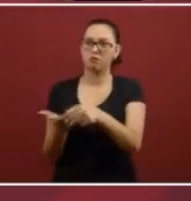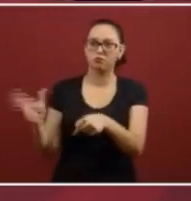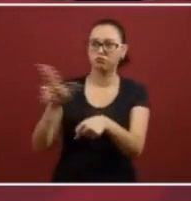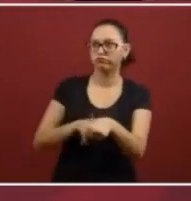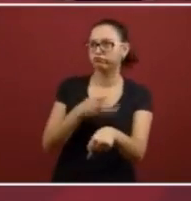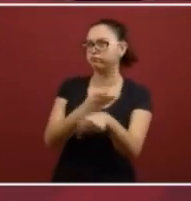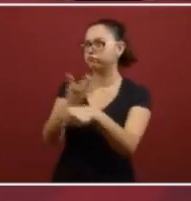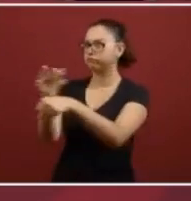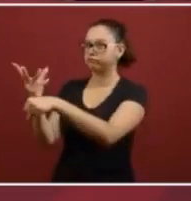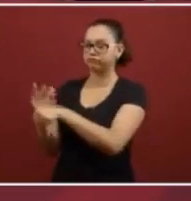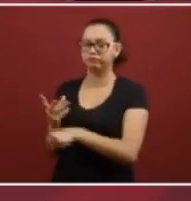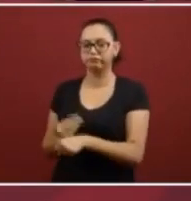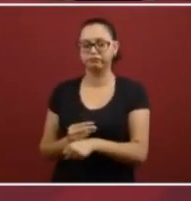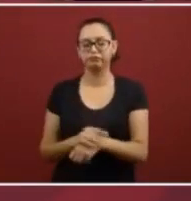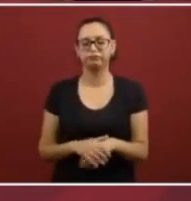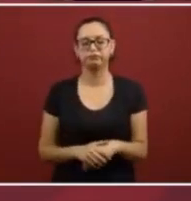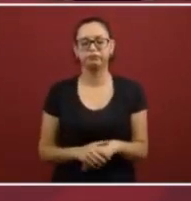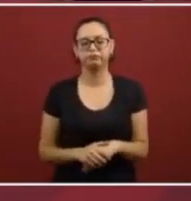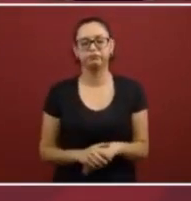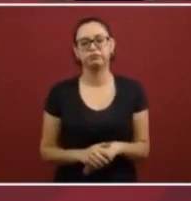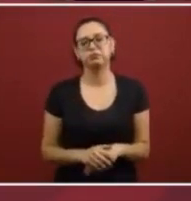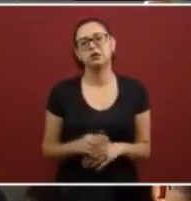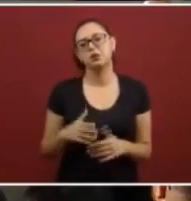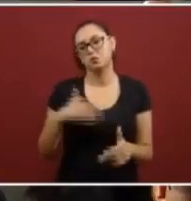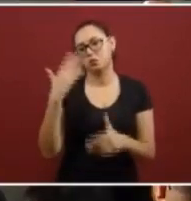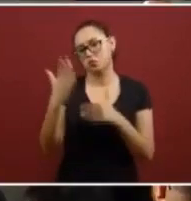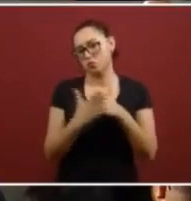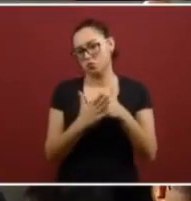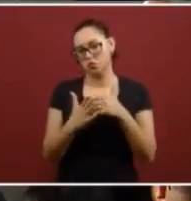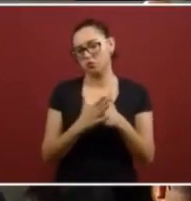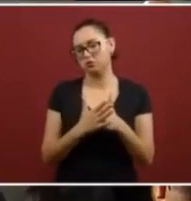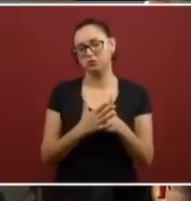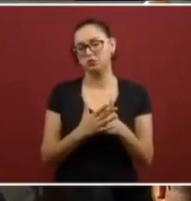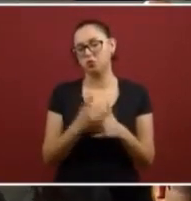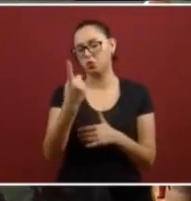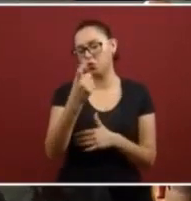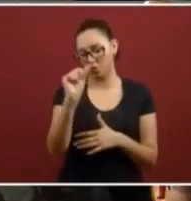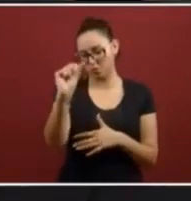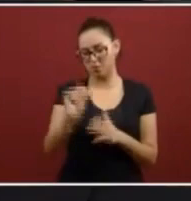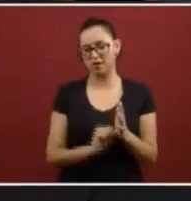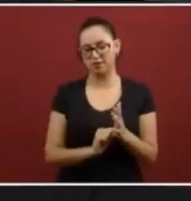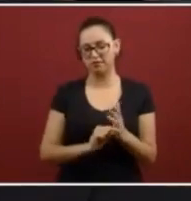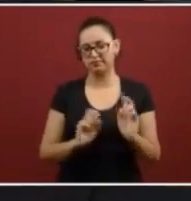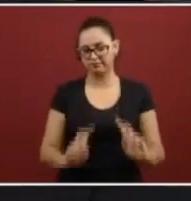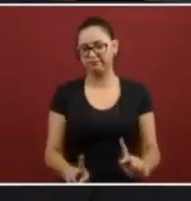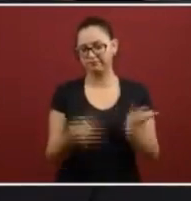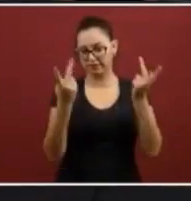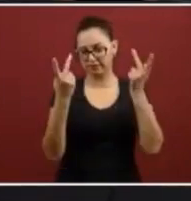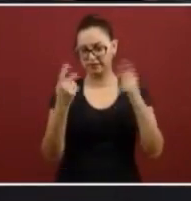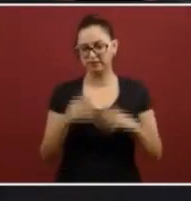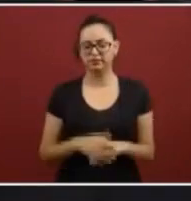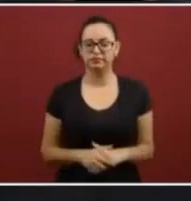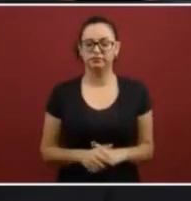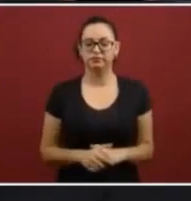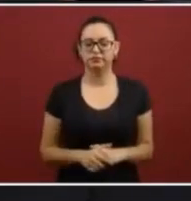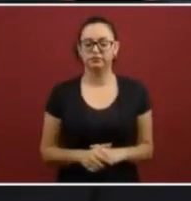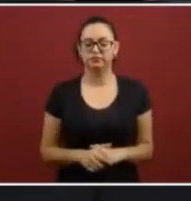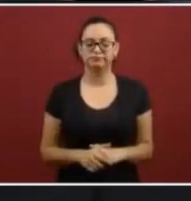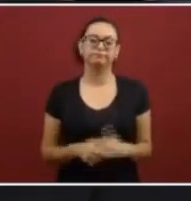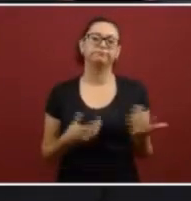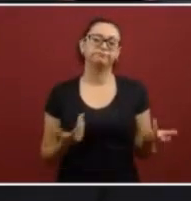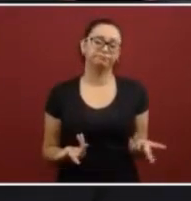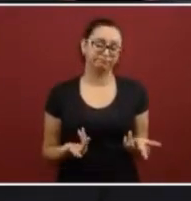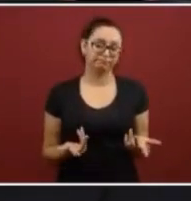he Entonces, says he wants it to segundo go back to the paquete lo people. estaremos realizando en aproximadamente un mes. And that'll Es be decir, selling in sería about en el marco, about a insisto,